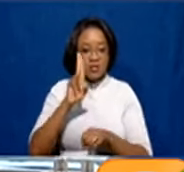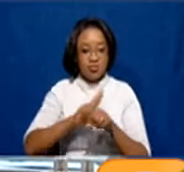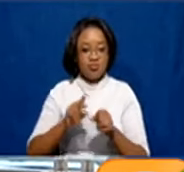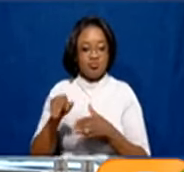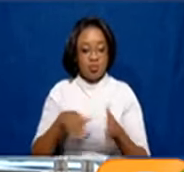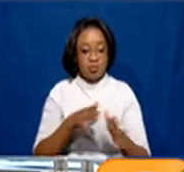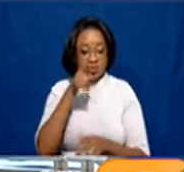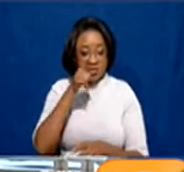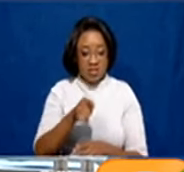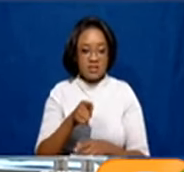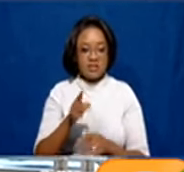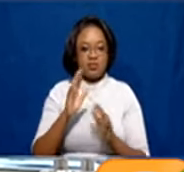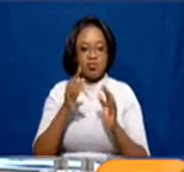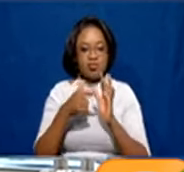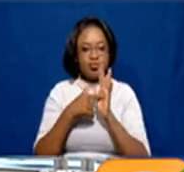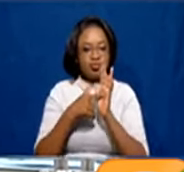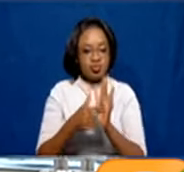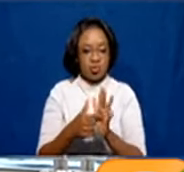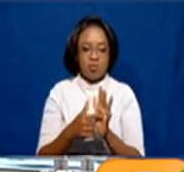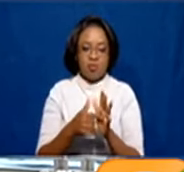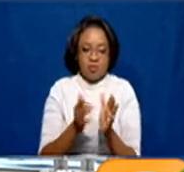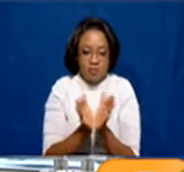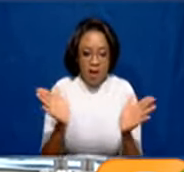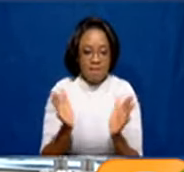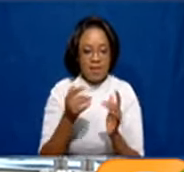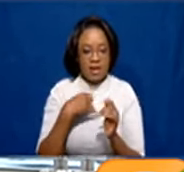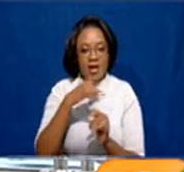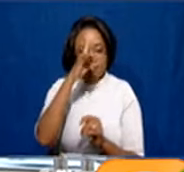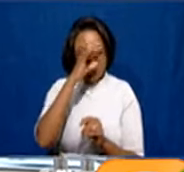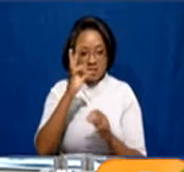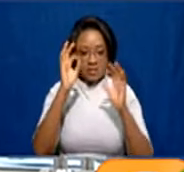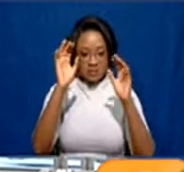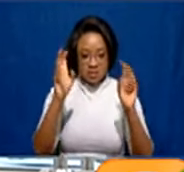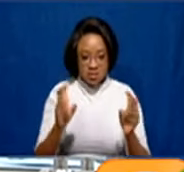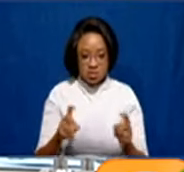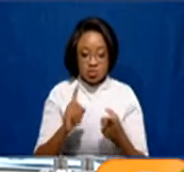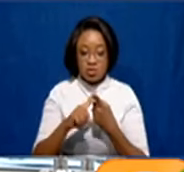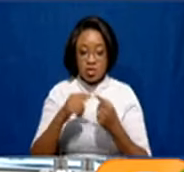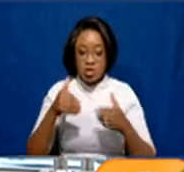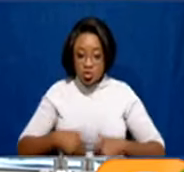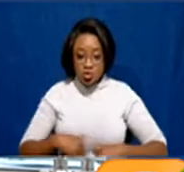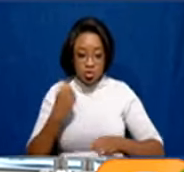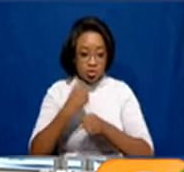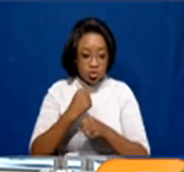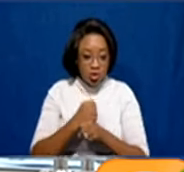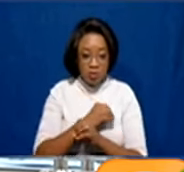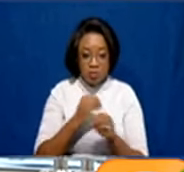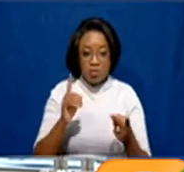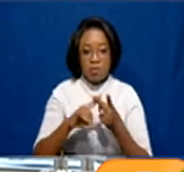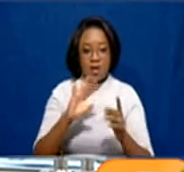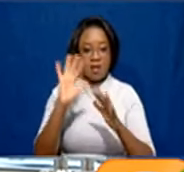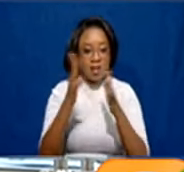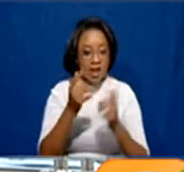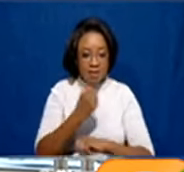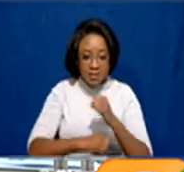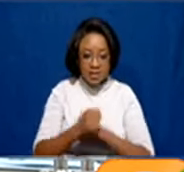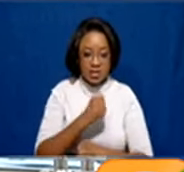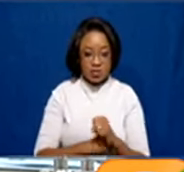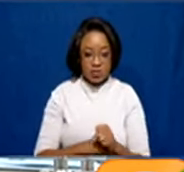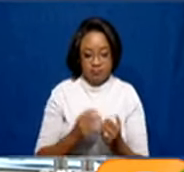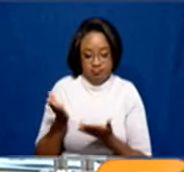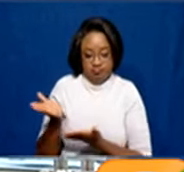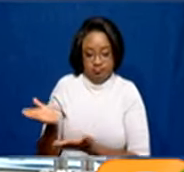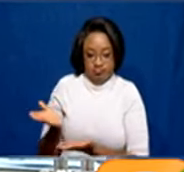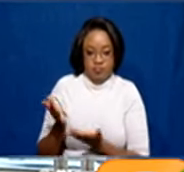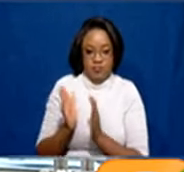bring the public's attention to some serious issues like youth unemployment and climate action, to name a few. Well, she joins me in